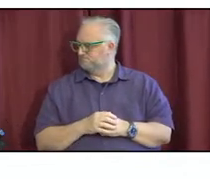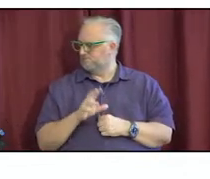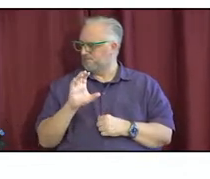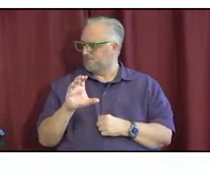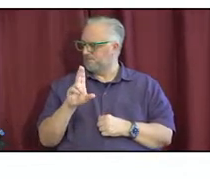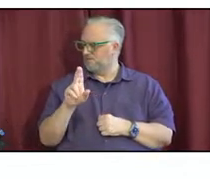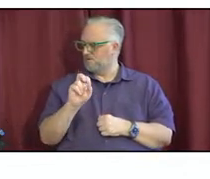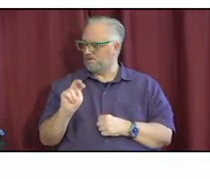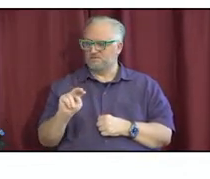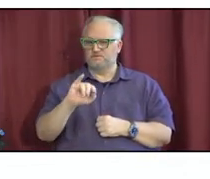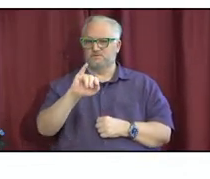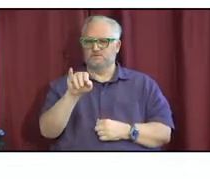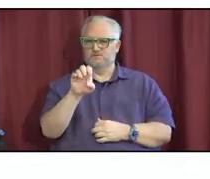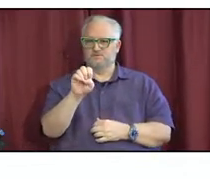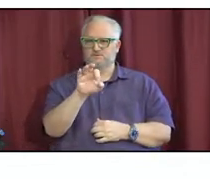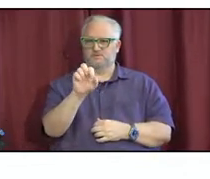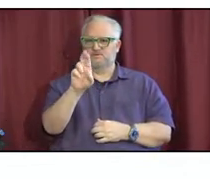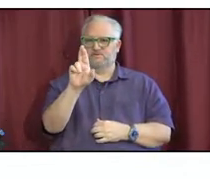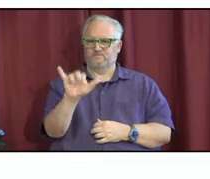Curran Jeffrey,